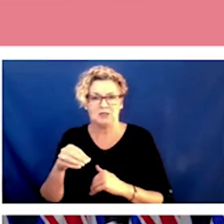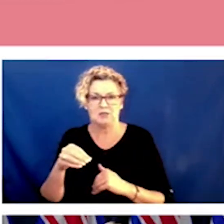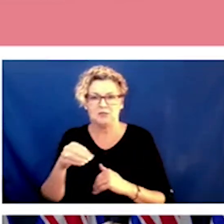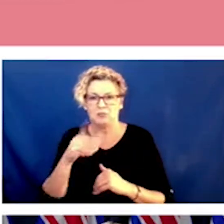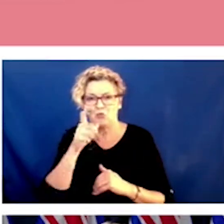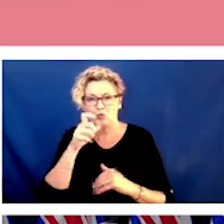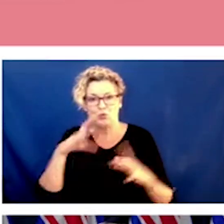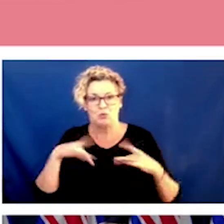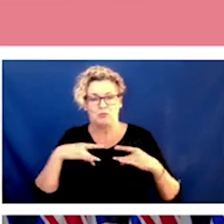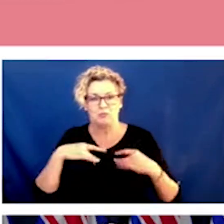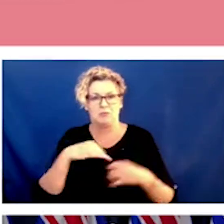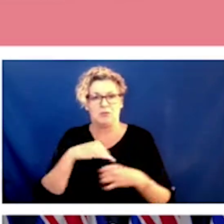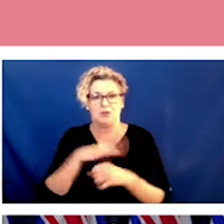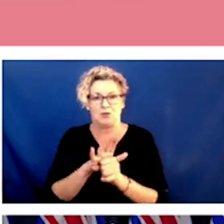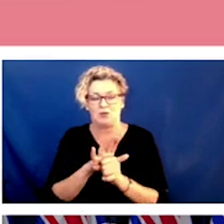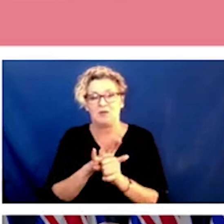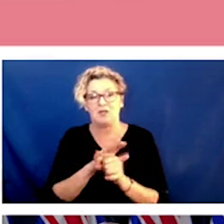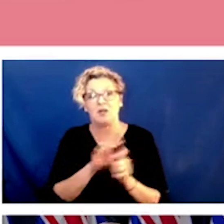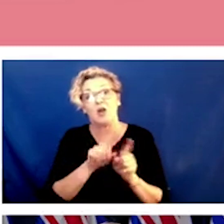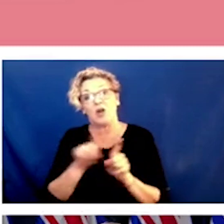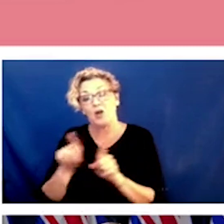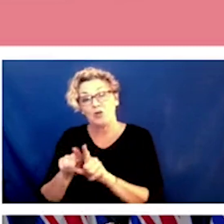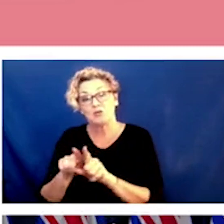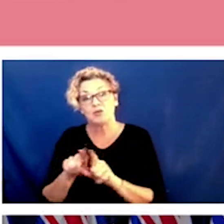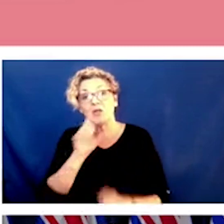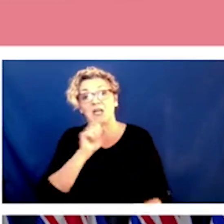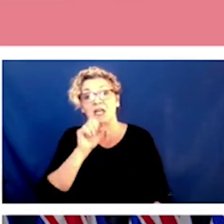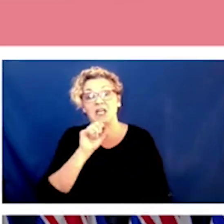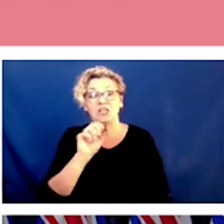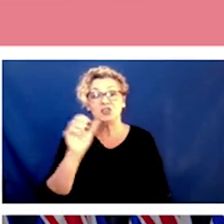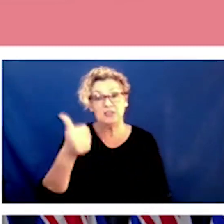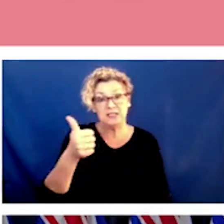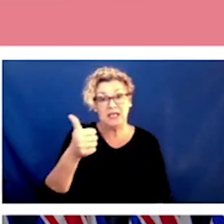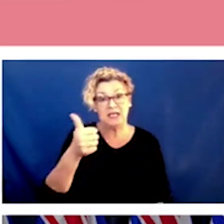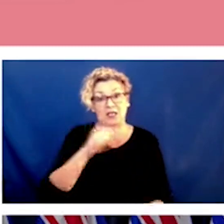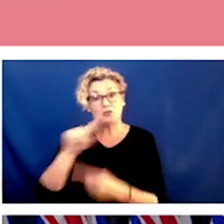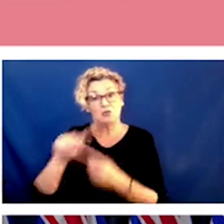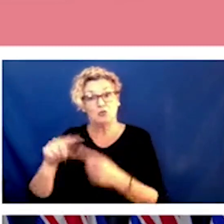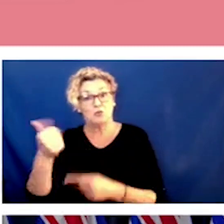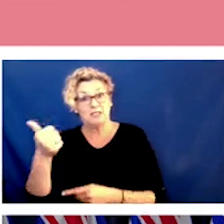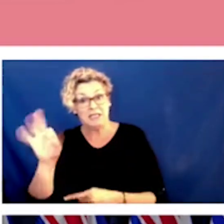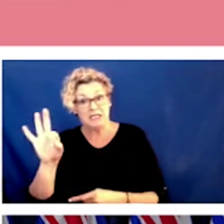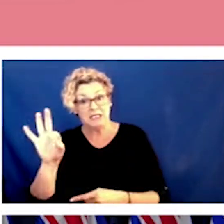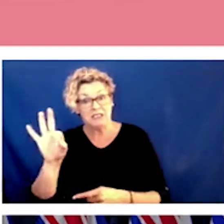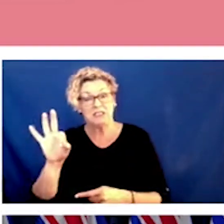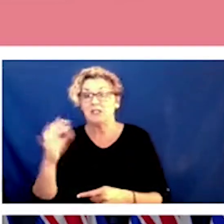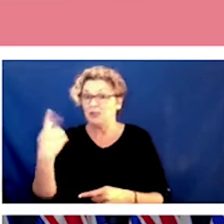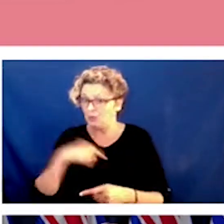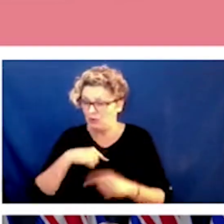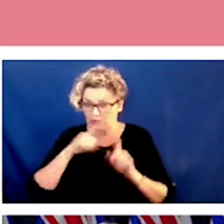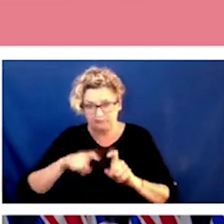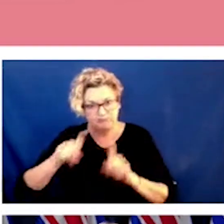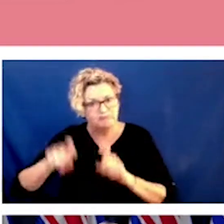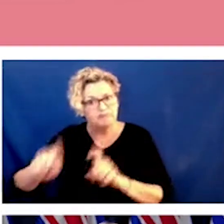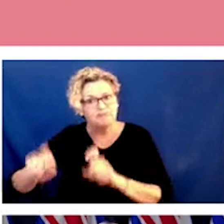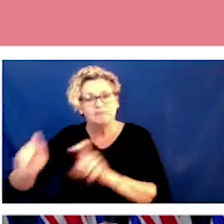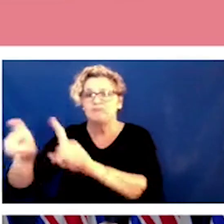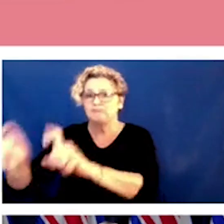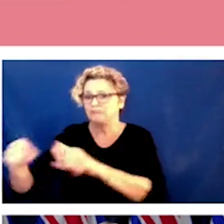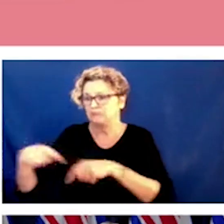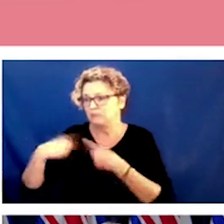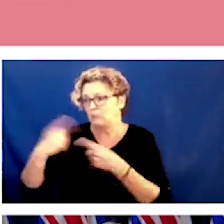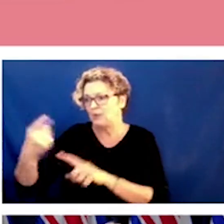age group. So that's the yellow bars compared to the blue bars. Where we also see is that